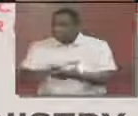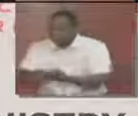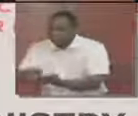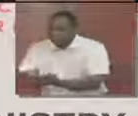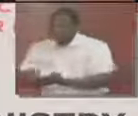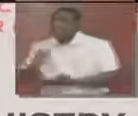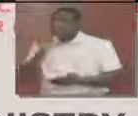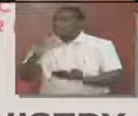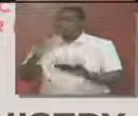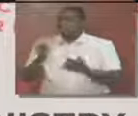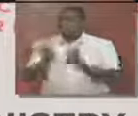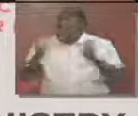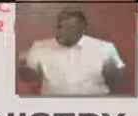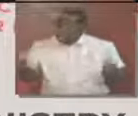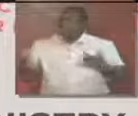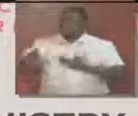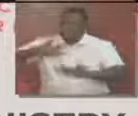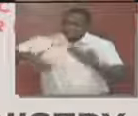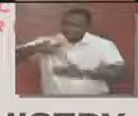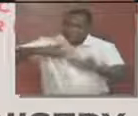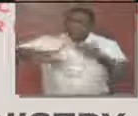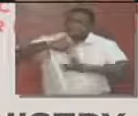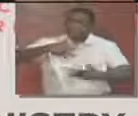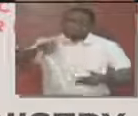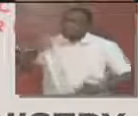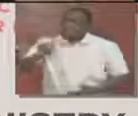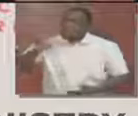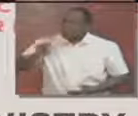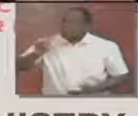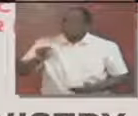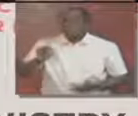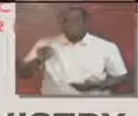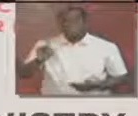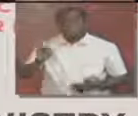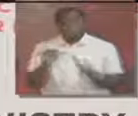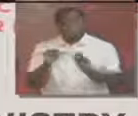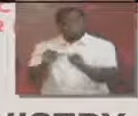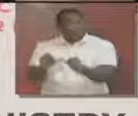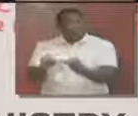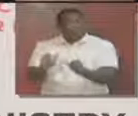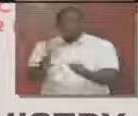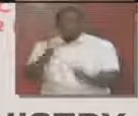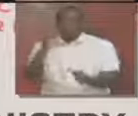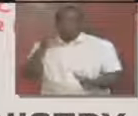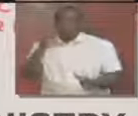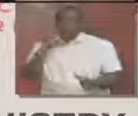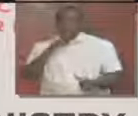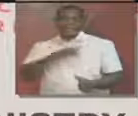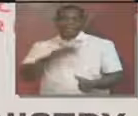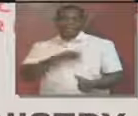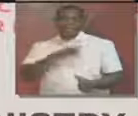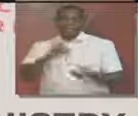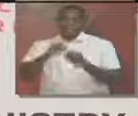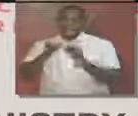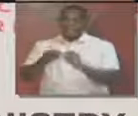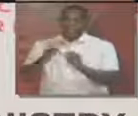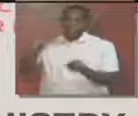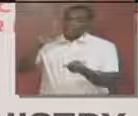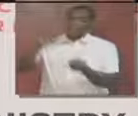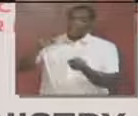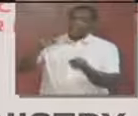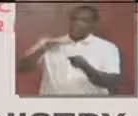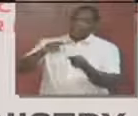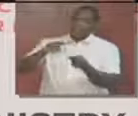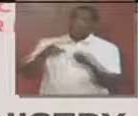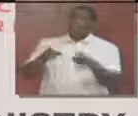so far. If we continue to do this, then we will continue to see the benefits of those behaviors, even as we await the full rollout of the vaccination